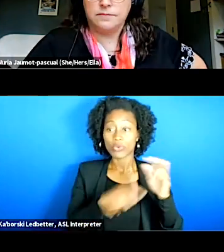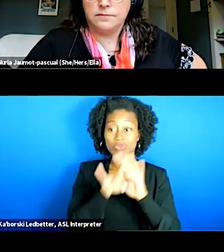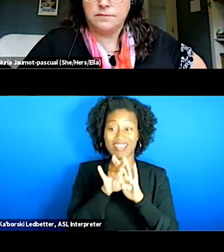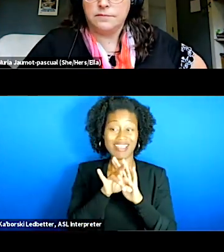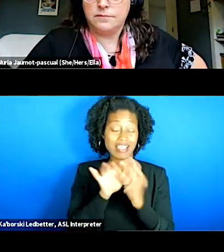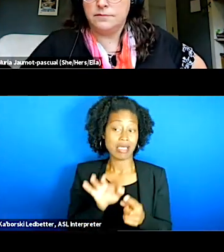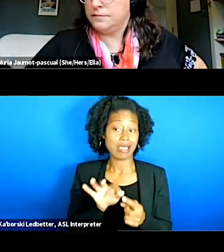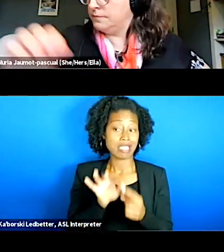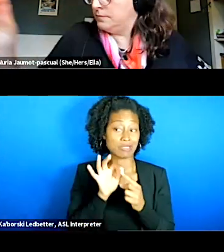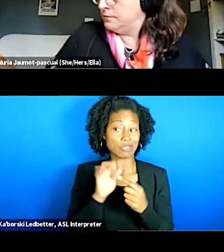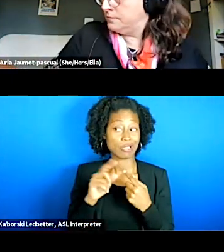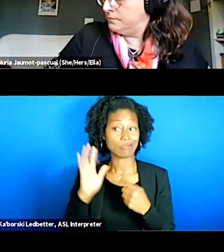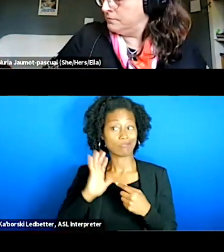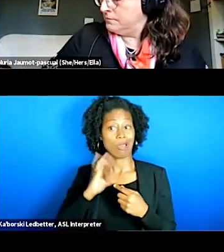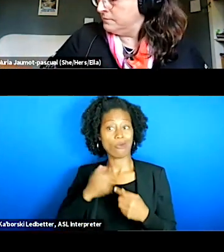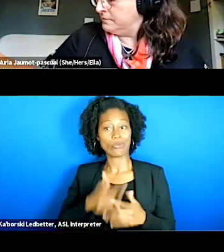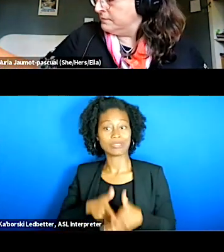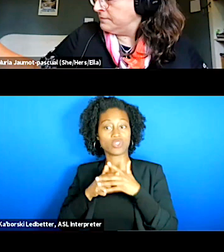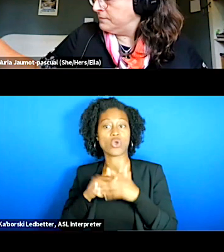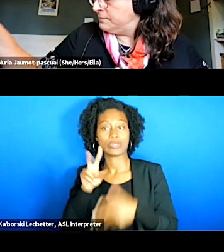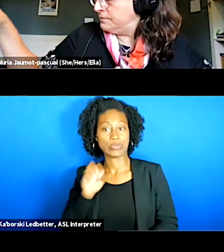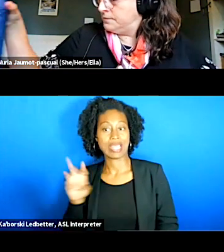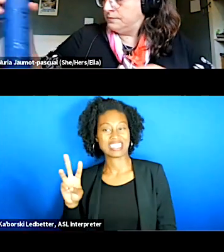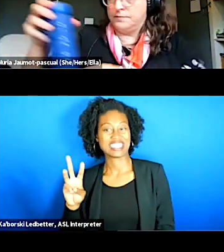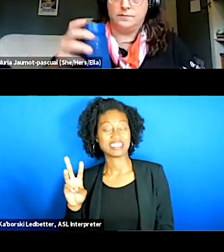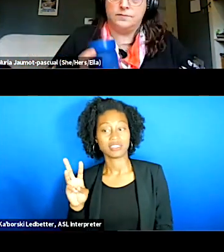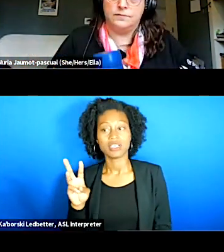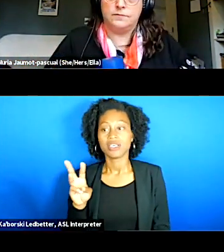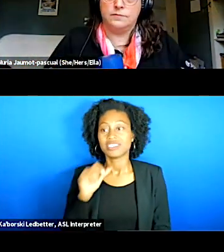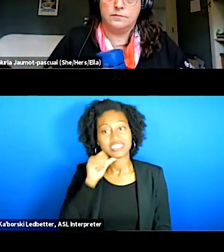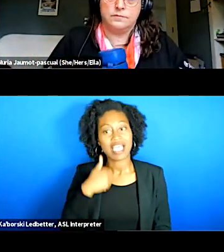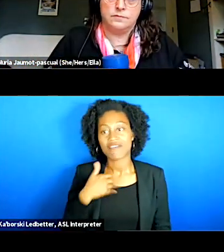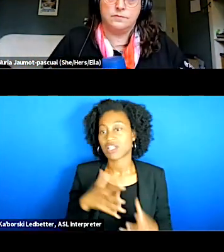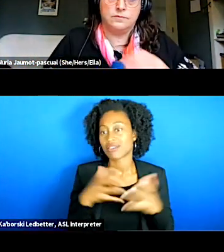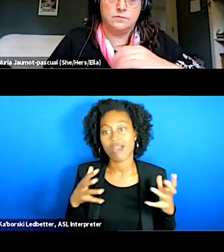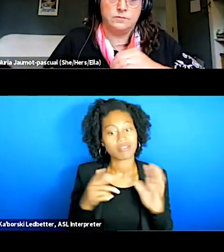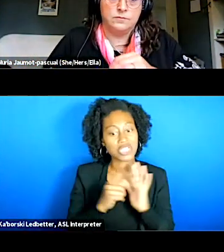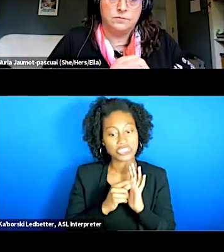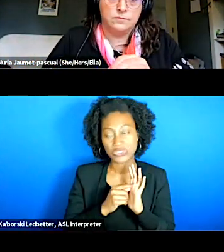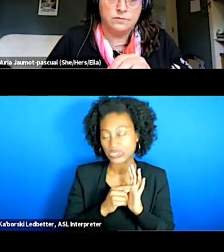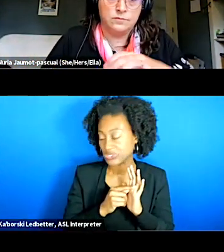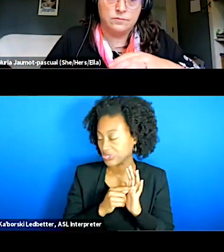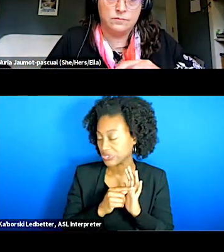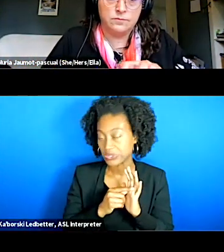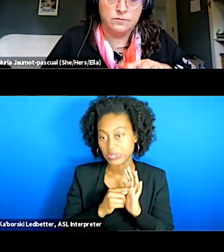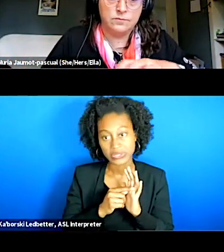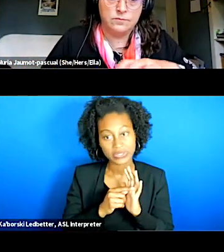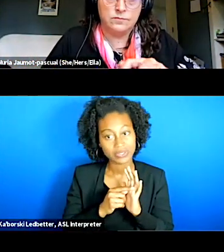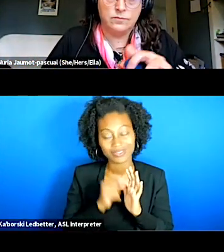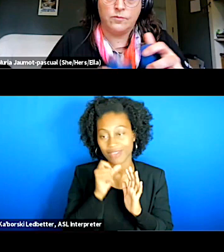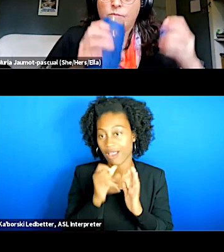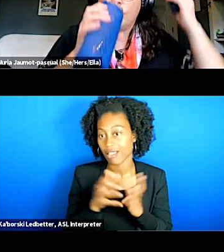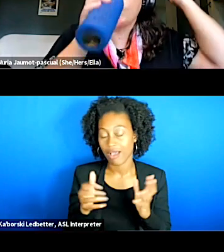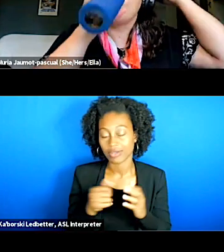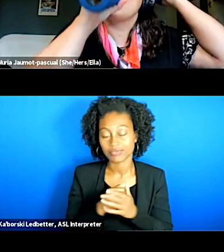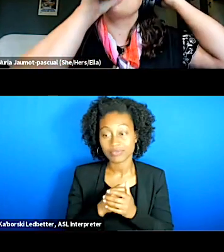we started in 2006, did not have a lot of literature to it. And if we were